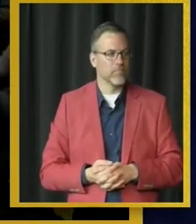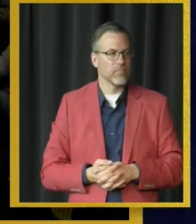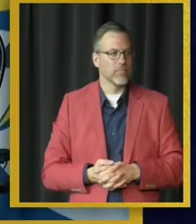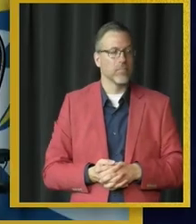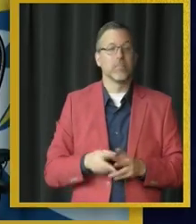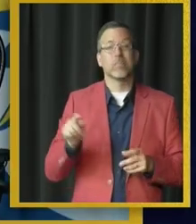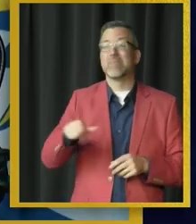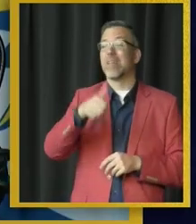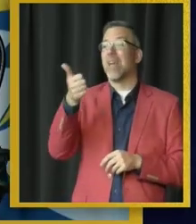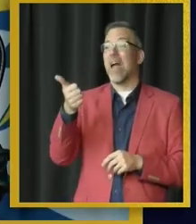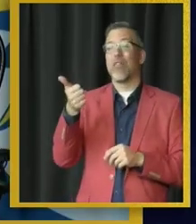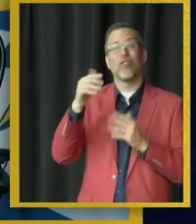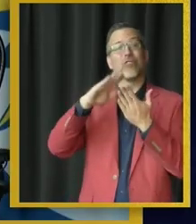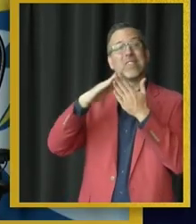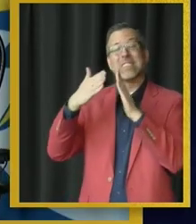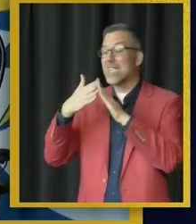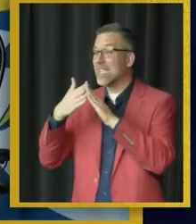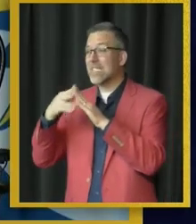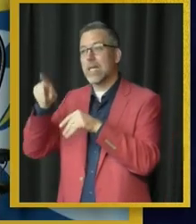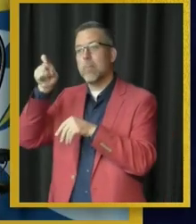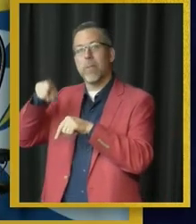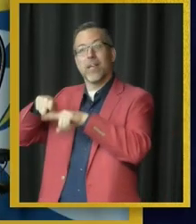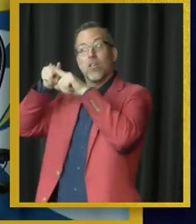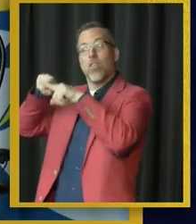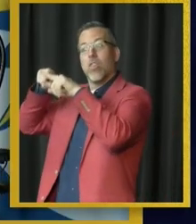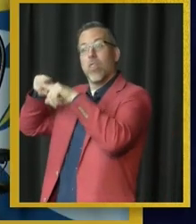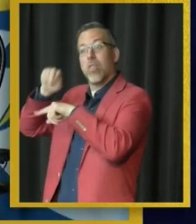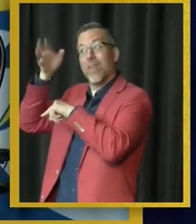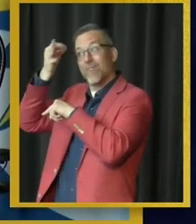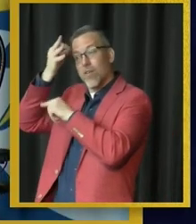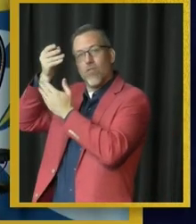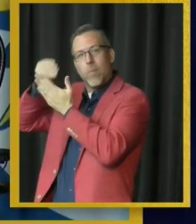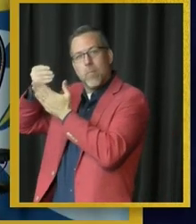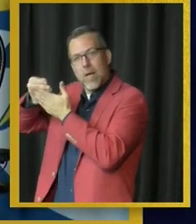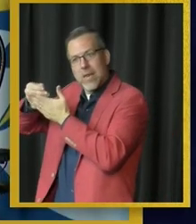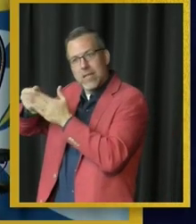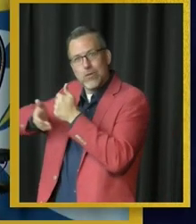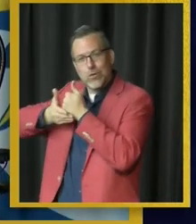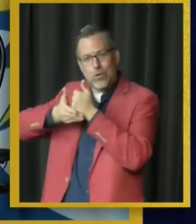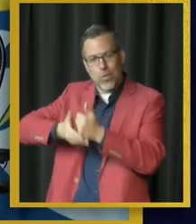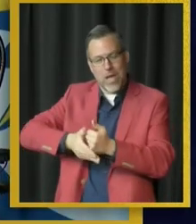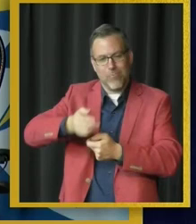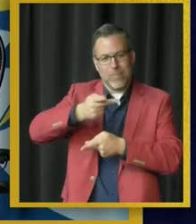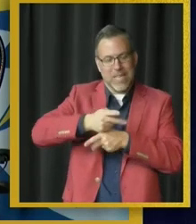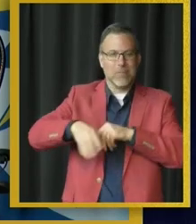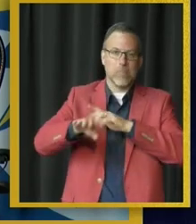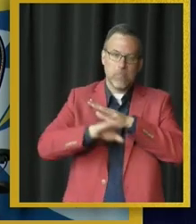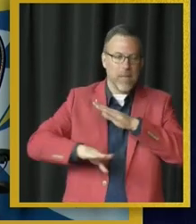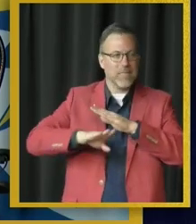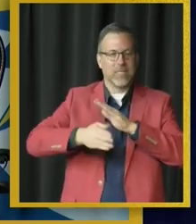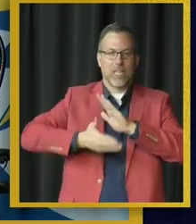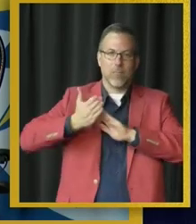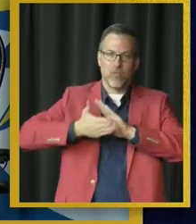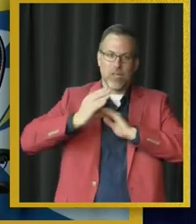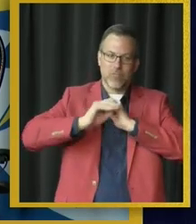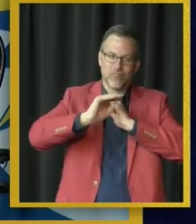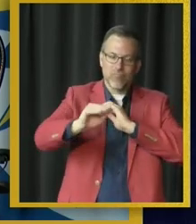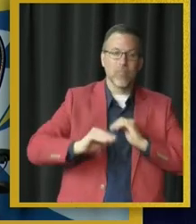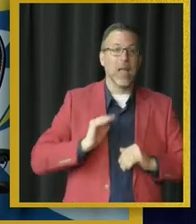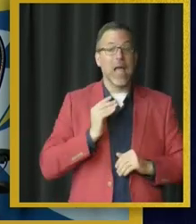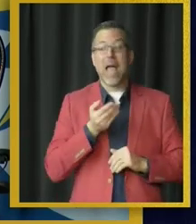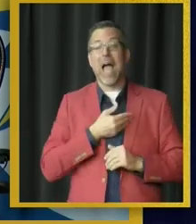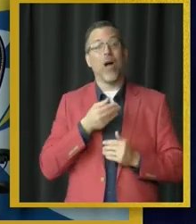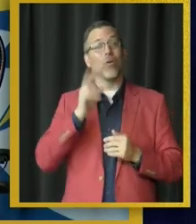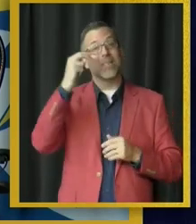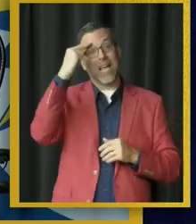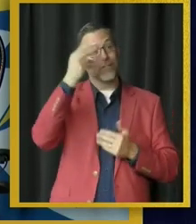While other cities were forced to use federal relief funds to sustain basic operations, our financial